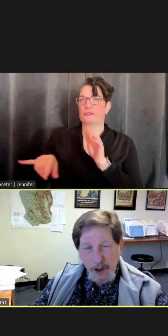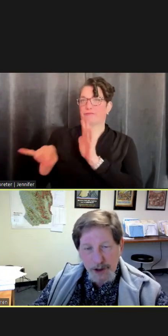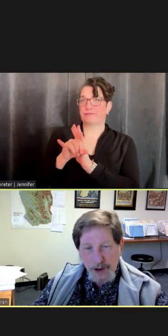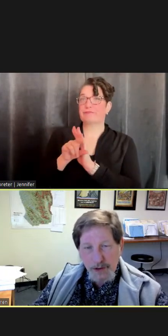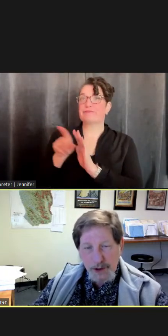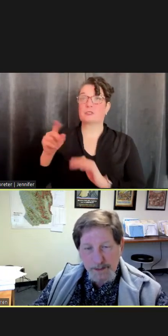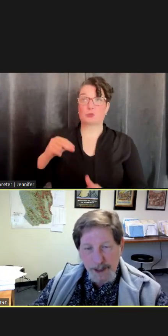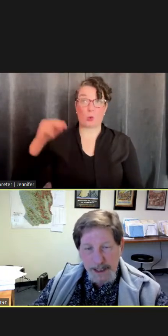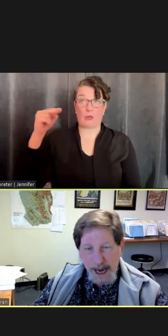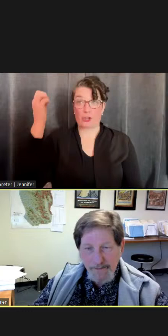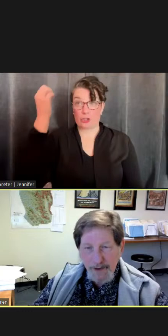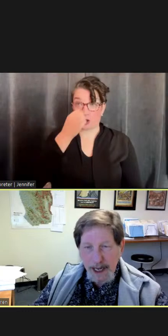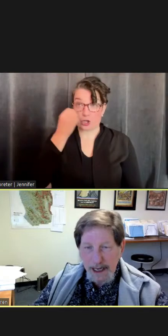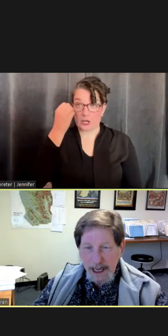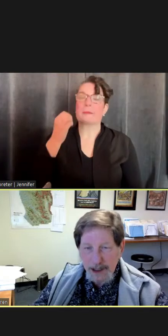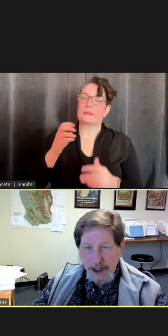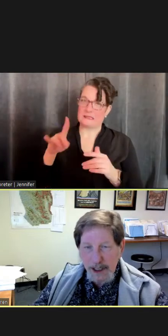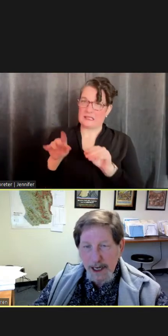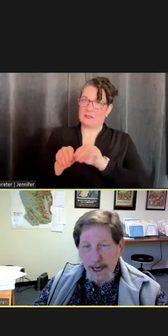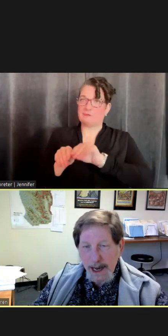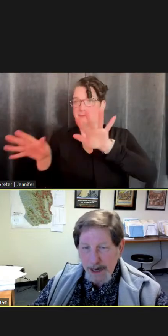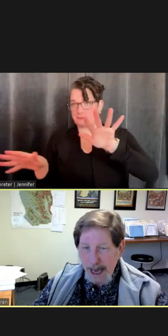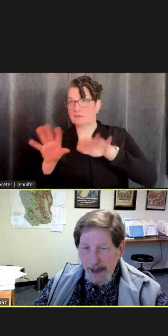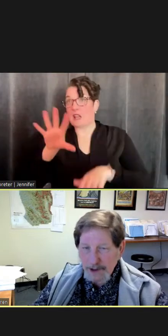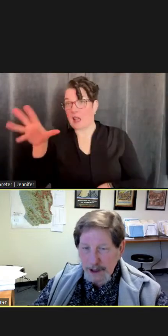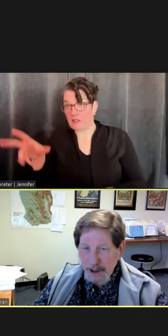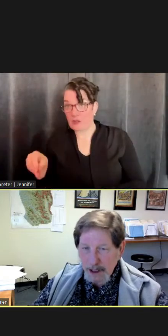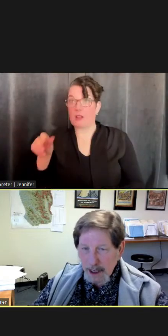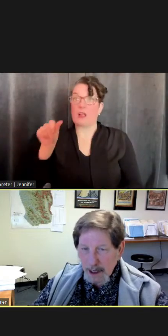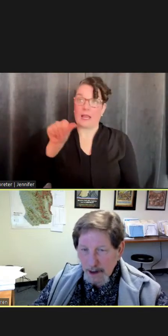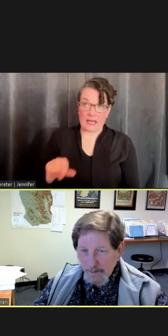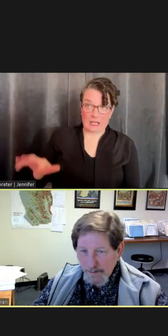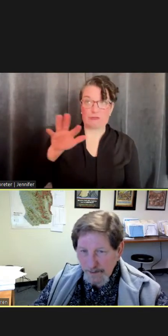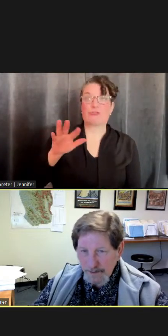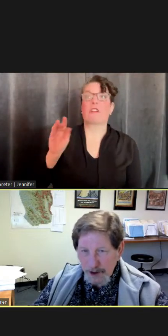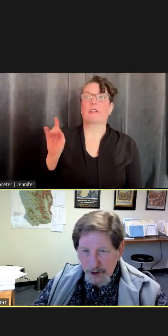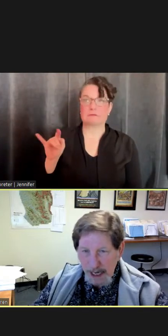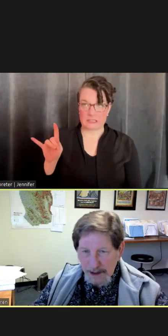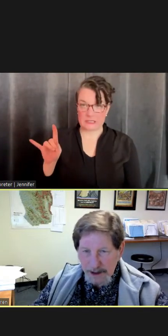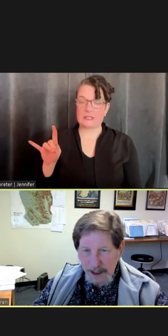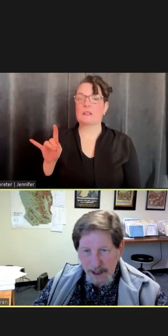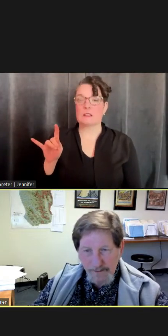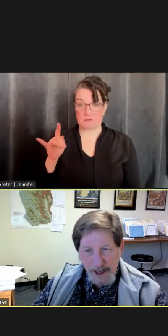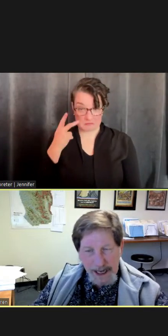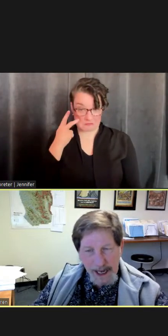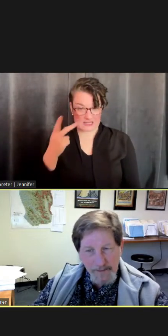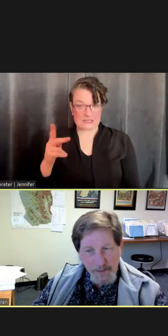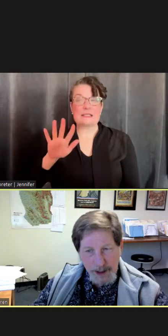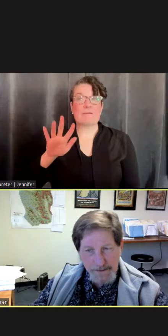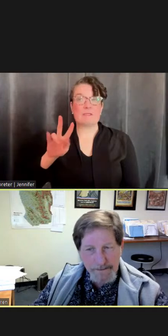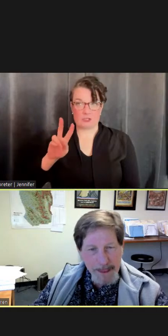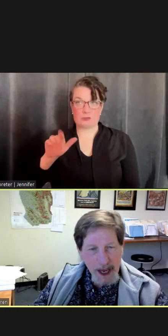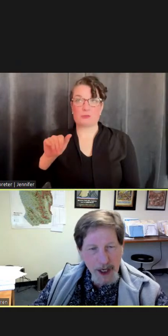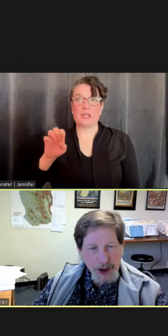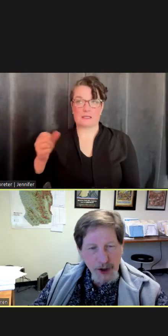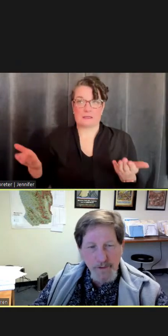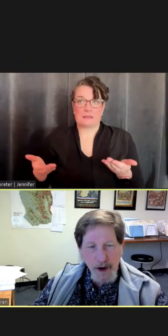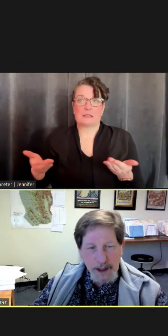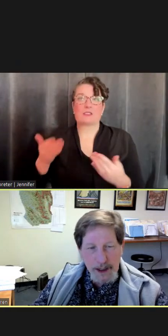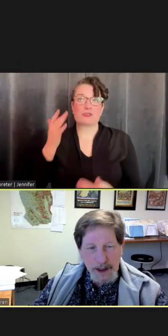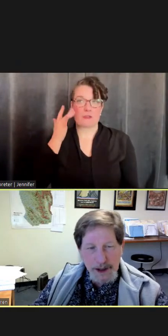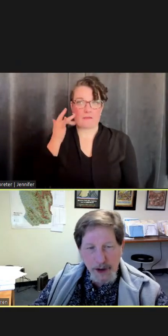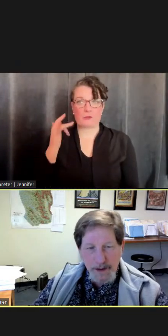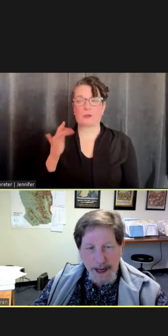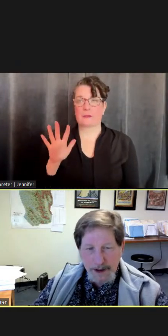but it's also spread to Africa and Asia. And we have seen 52 cases identified in California. So